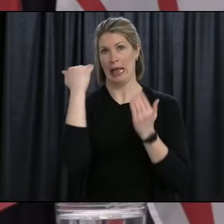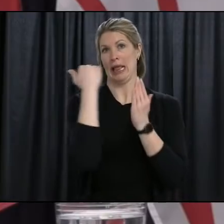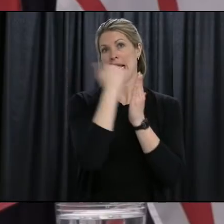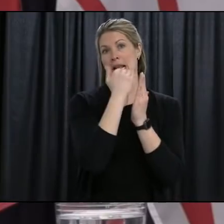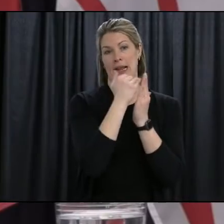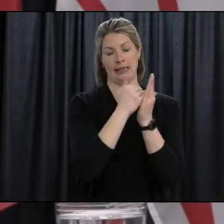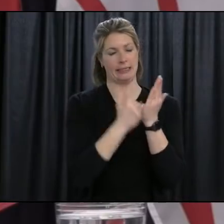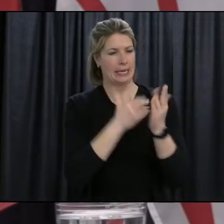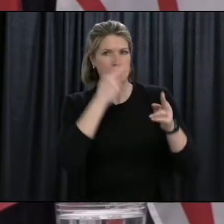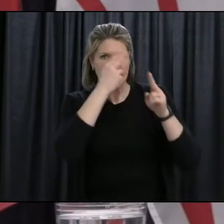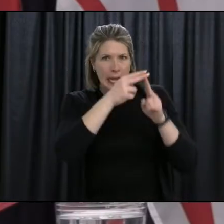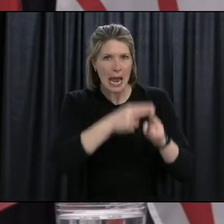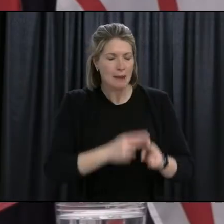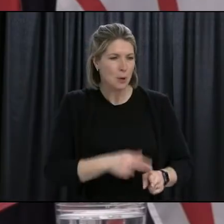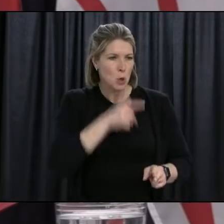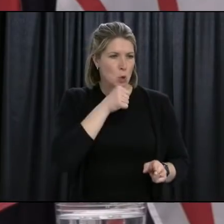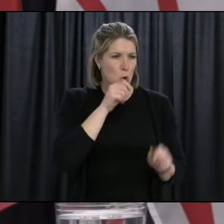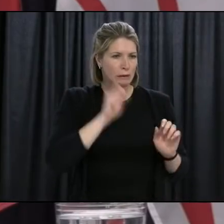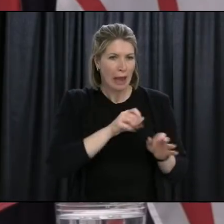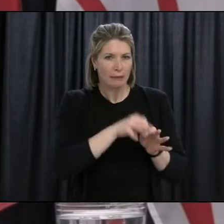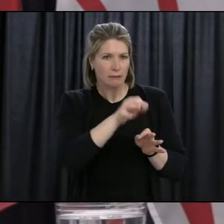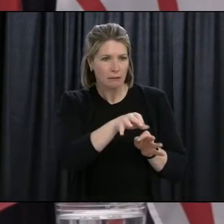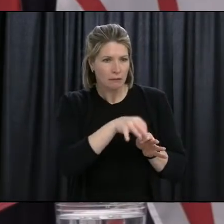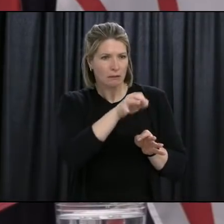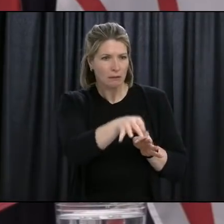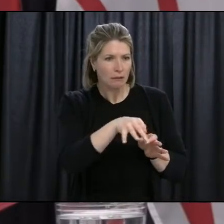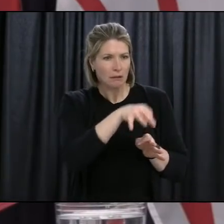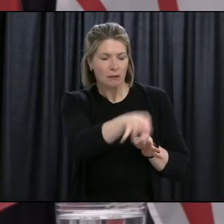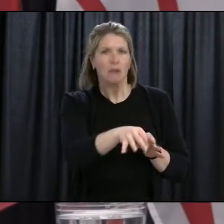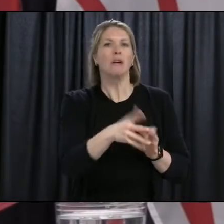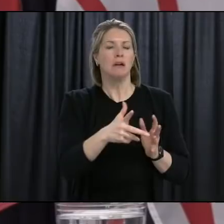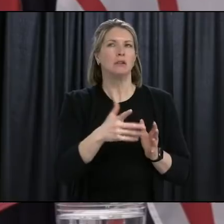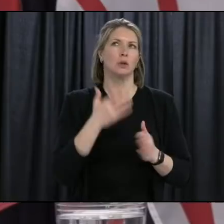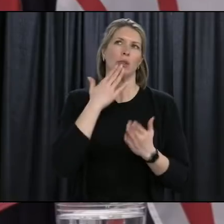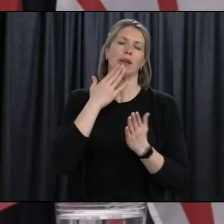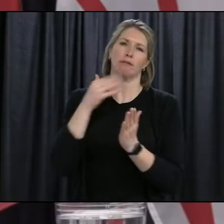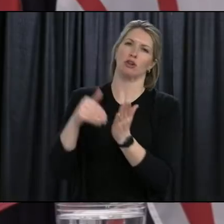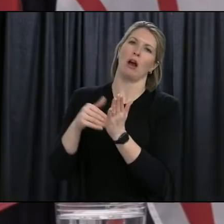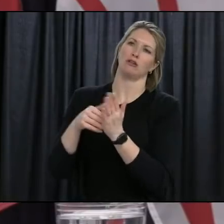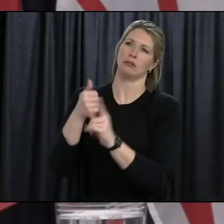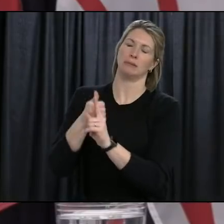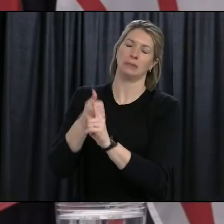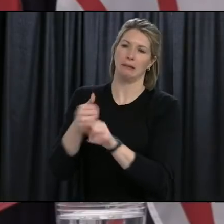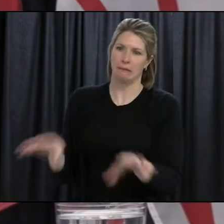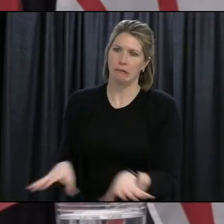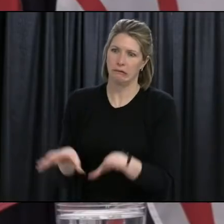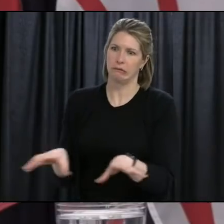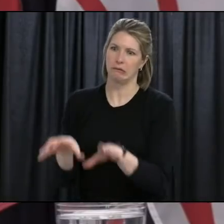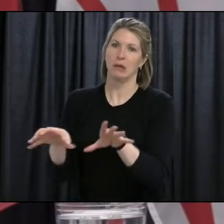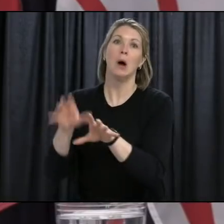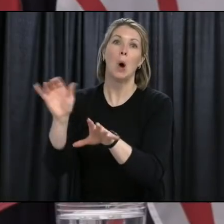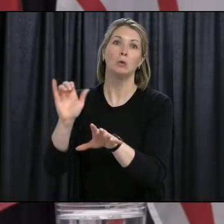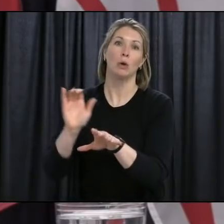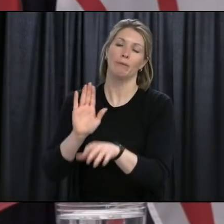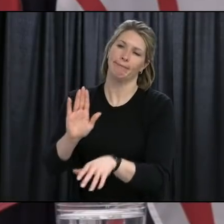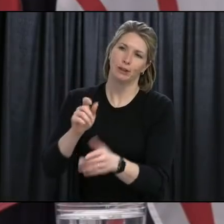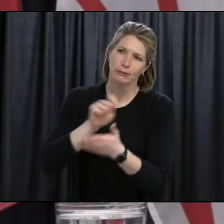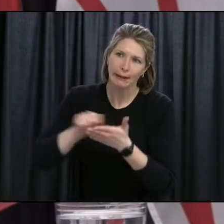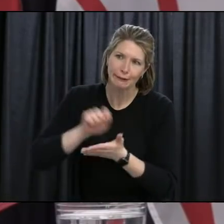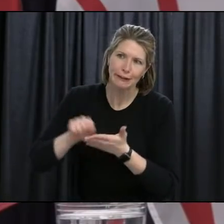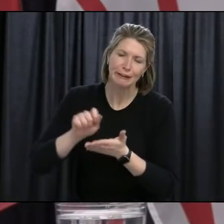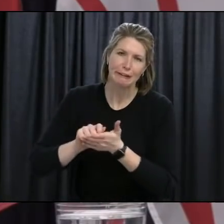while we're in this scenario. So thank you to the clinicians out there doing all that hard work and the administrators who are supporting them in doing